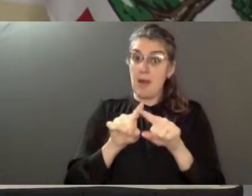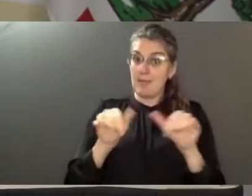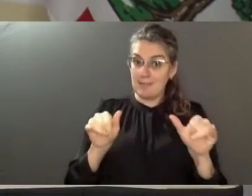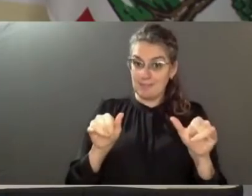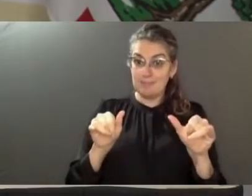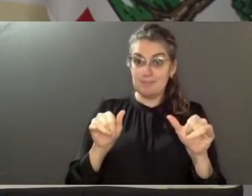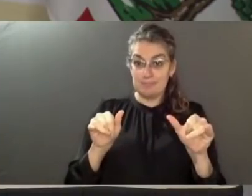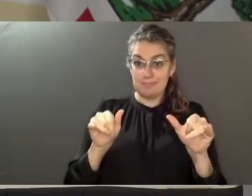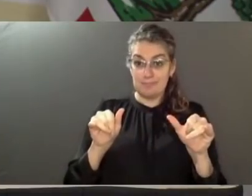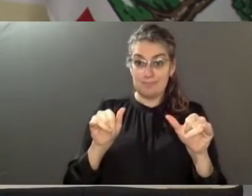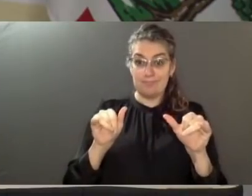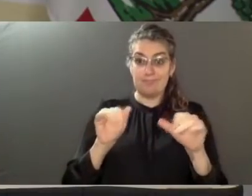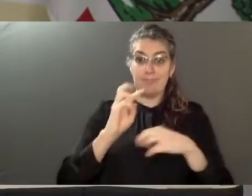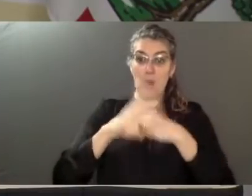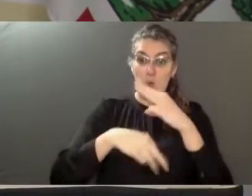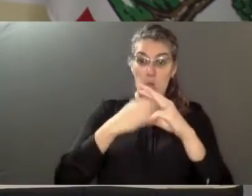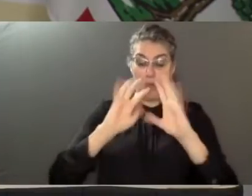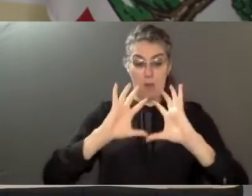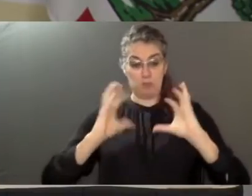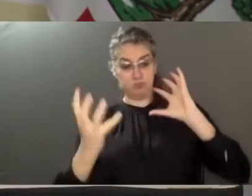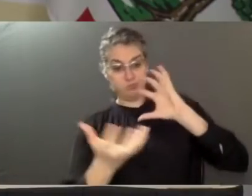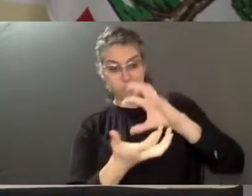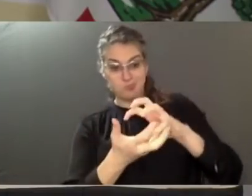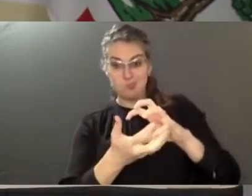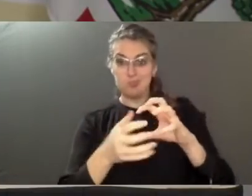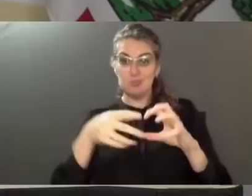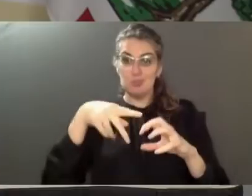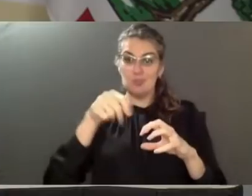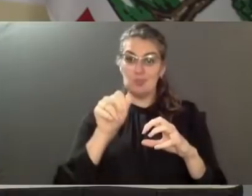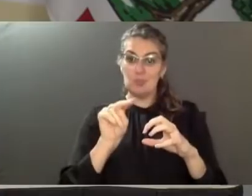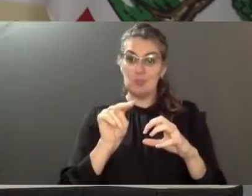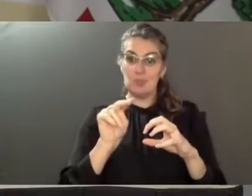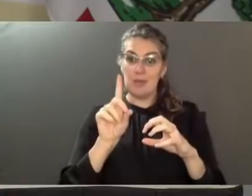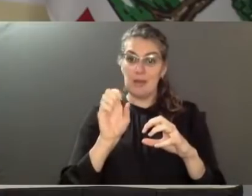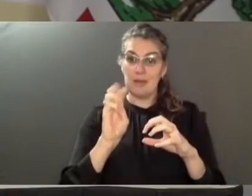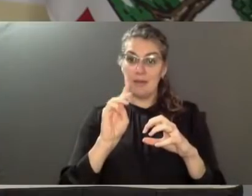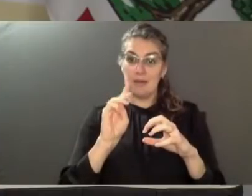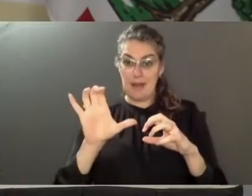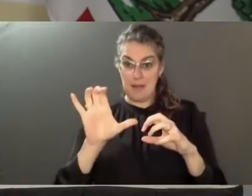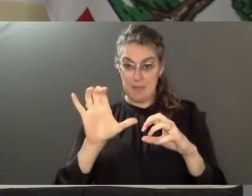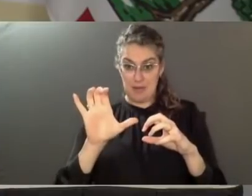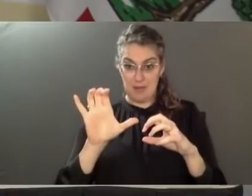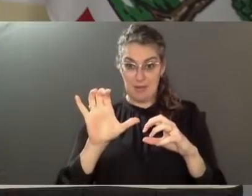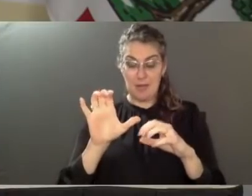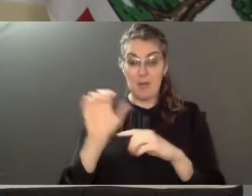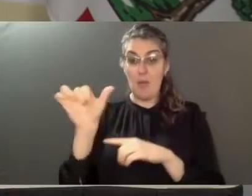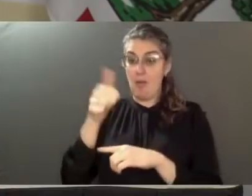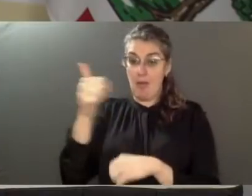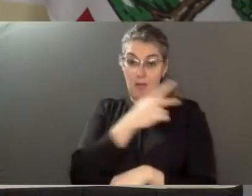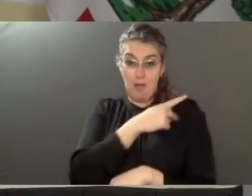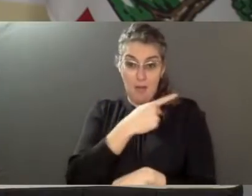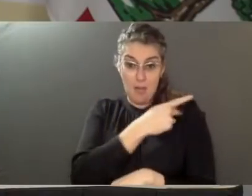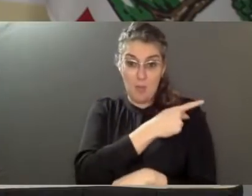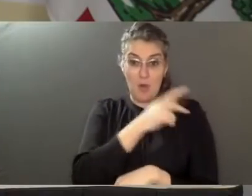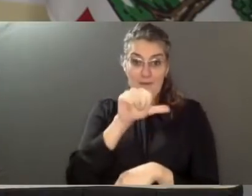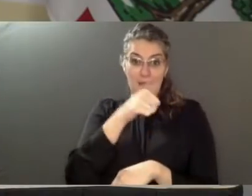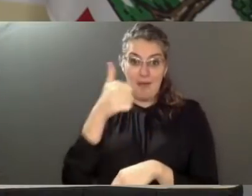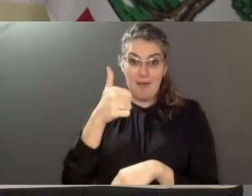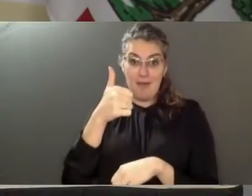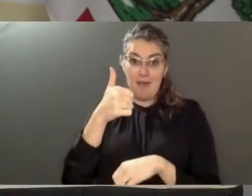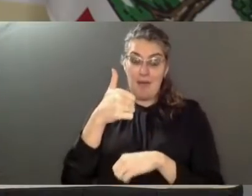In fact, at a time when other jurisdictions are experiencing tightening restrictions and increased